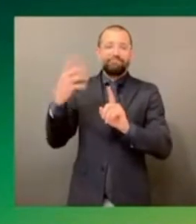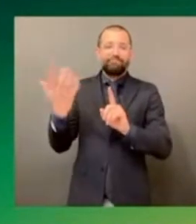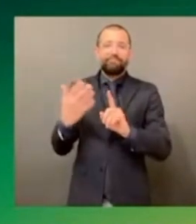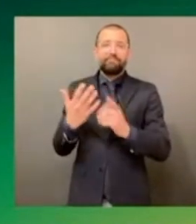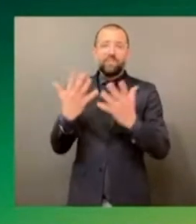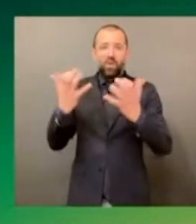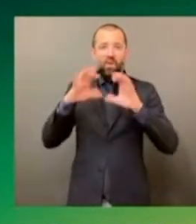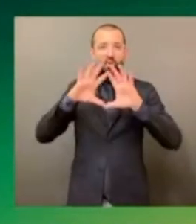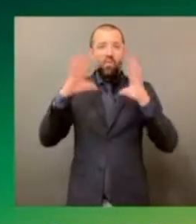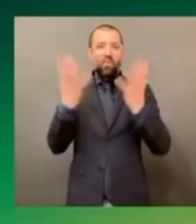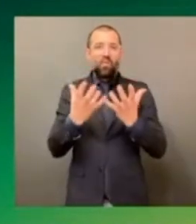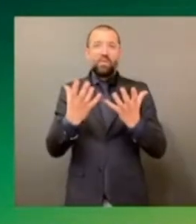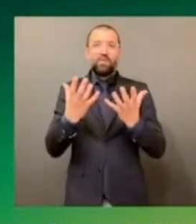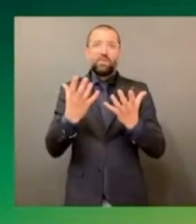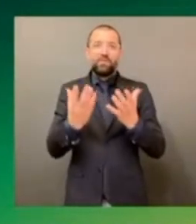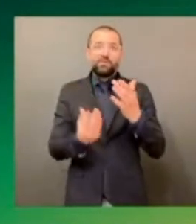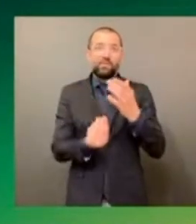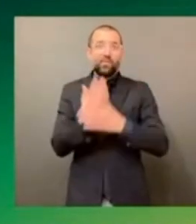growth and opportunity.